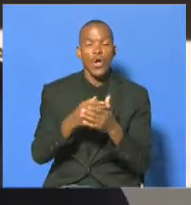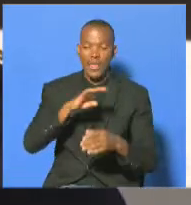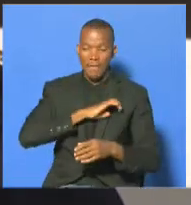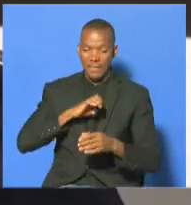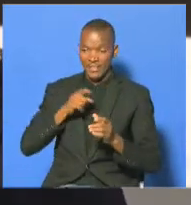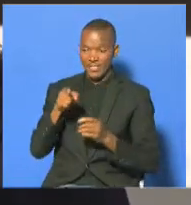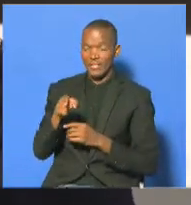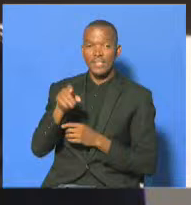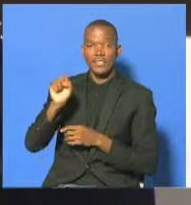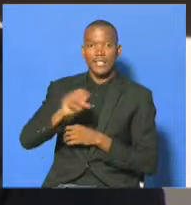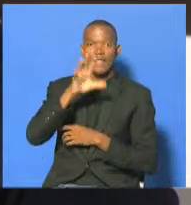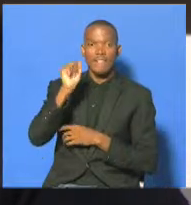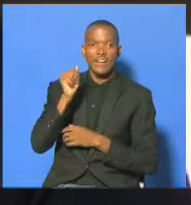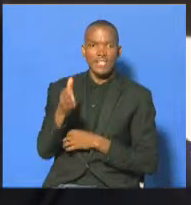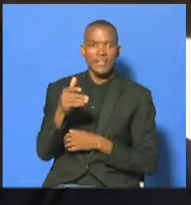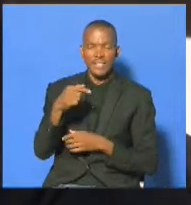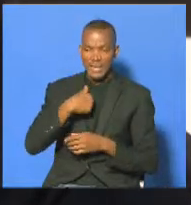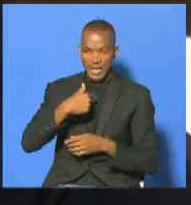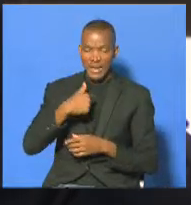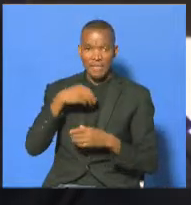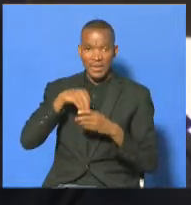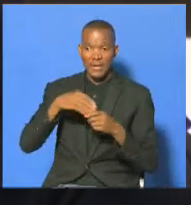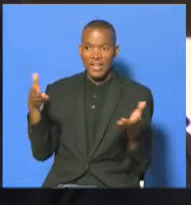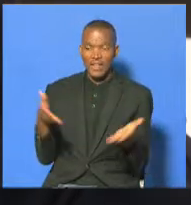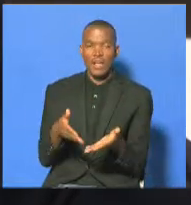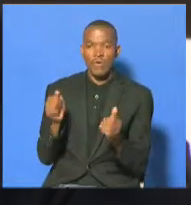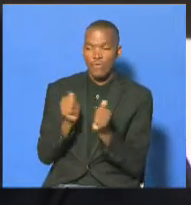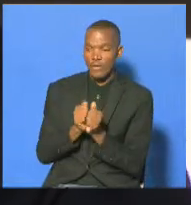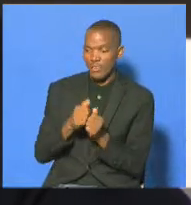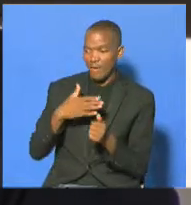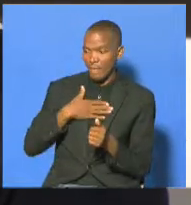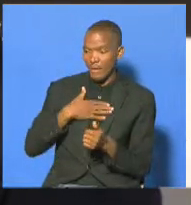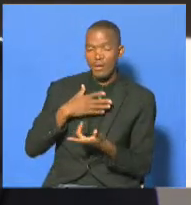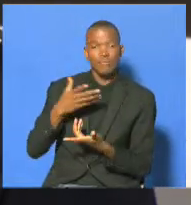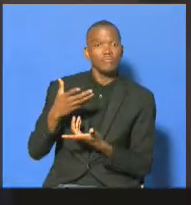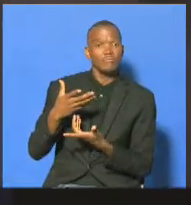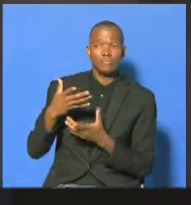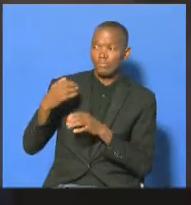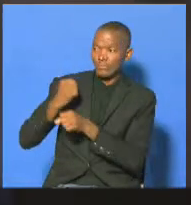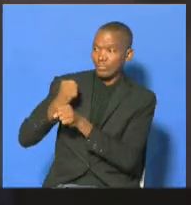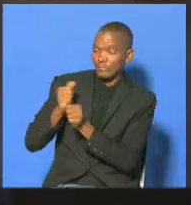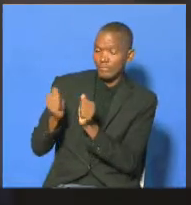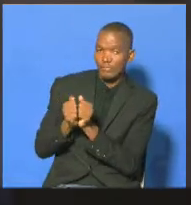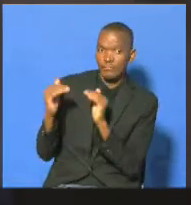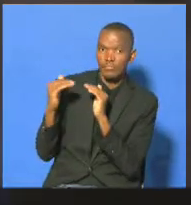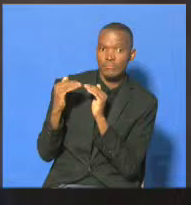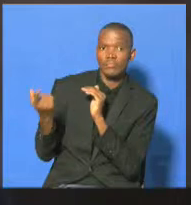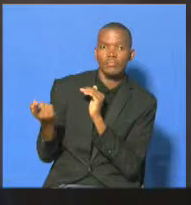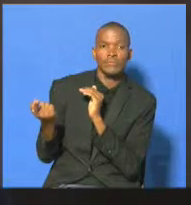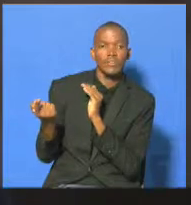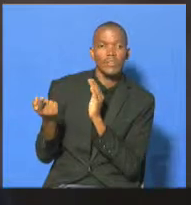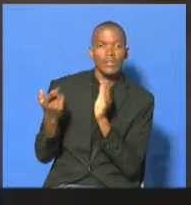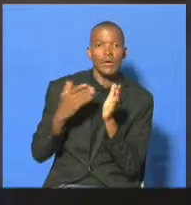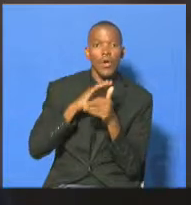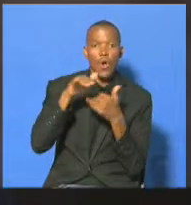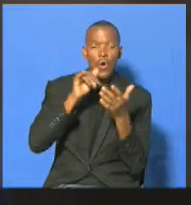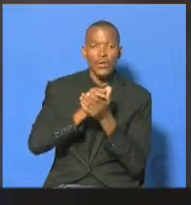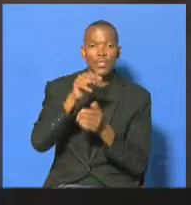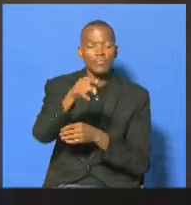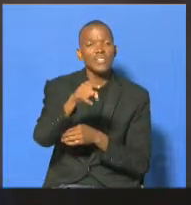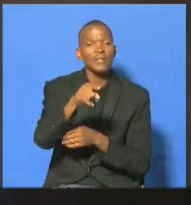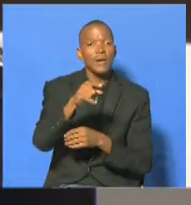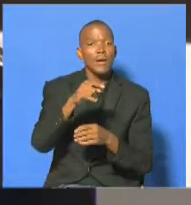South Africa. Le nna ke tshwere le molekane wa me go South Africa ba ba six ba mo